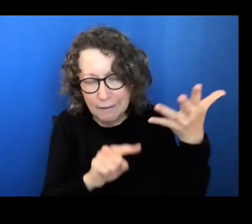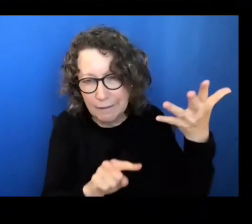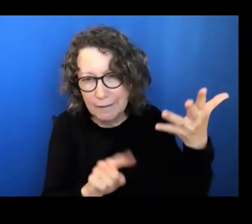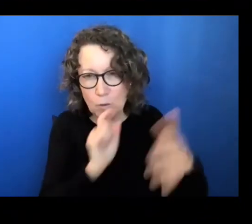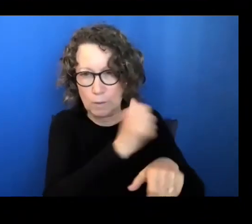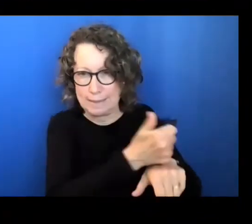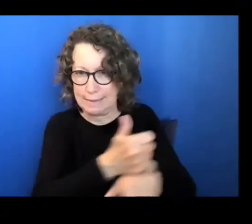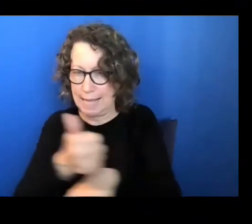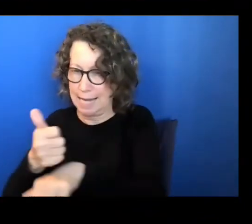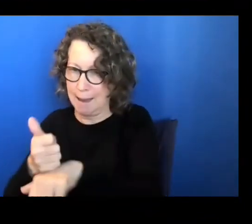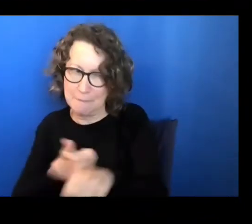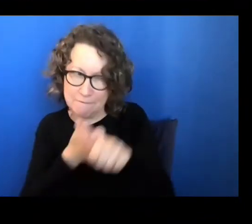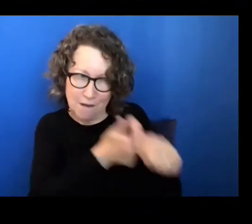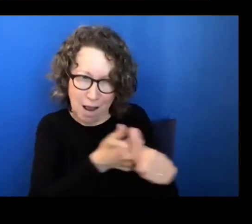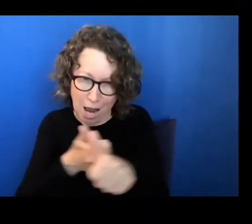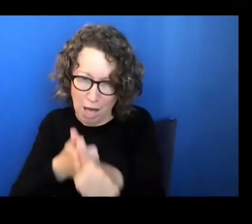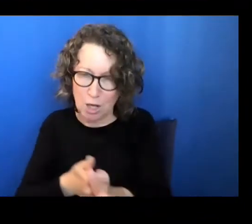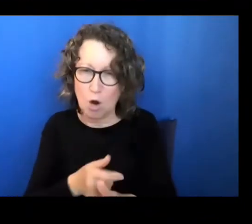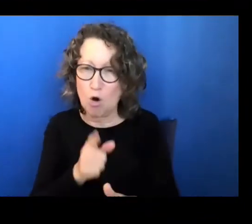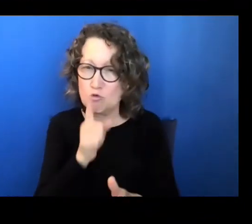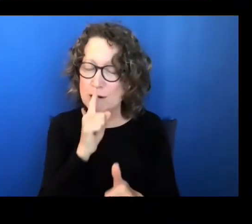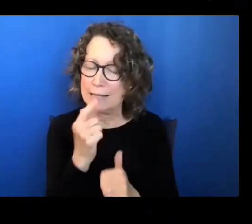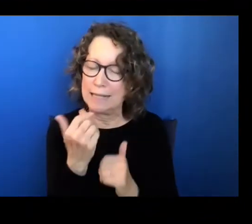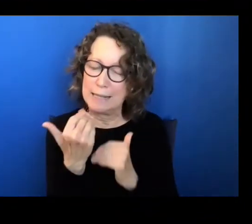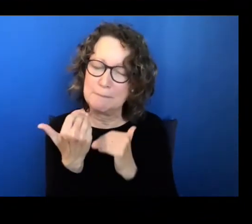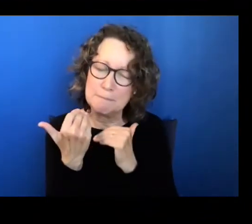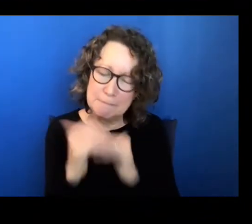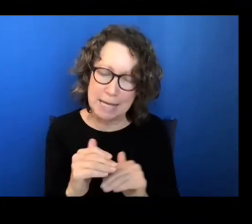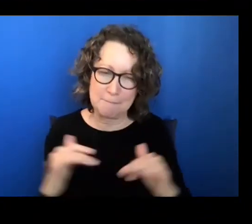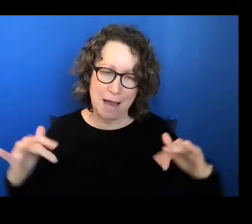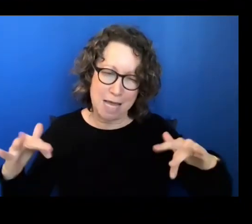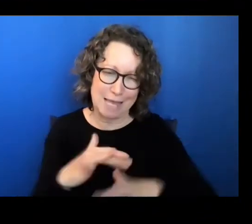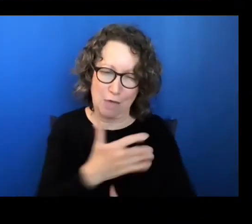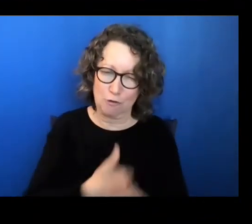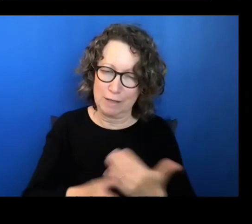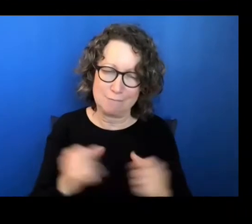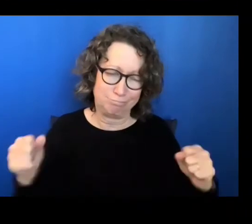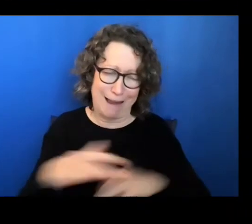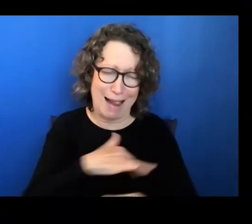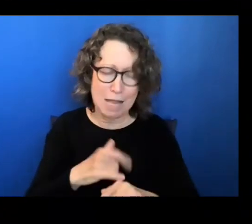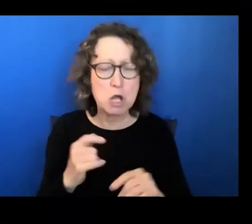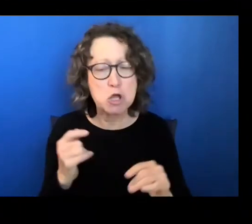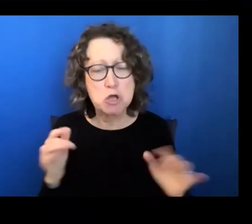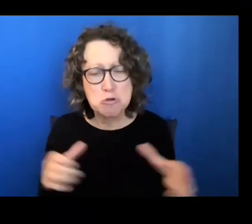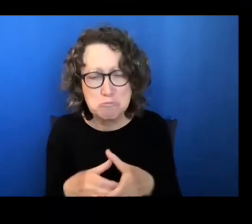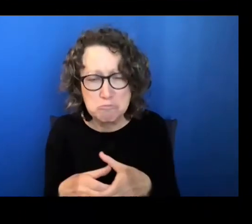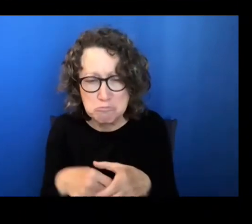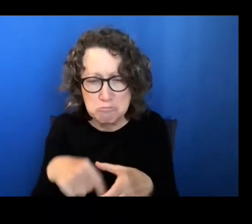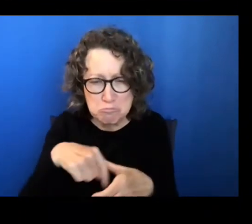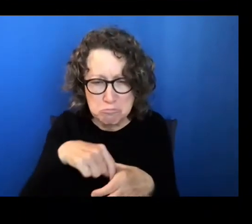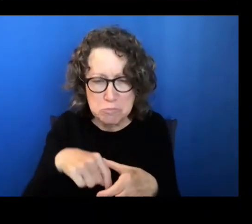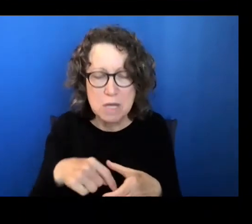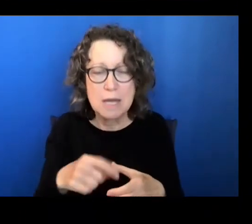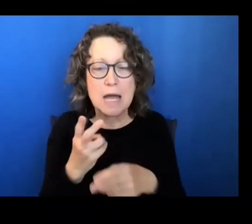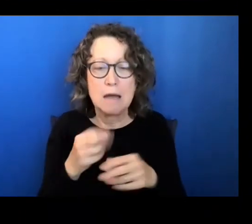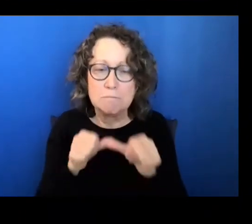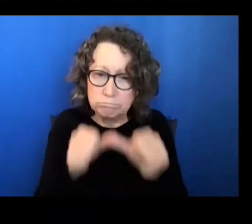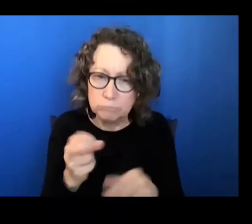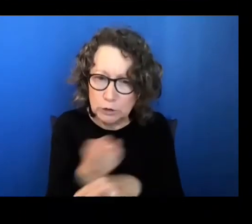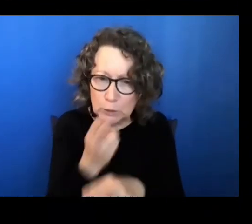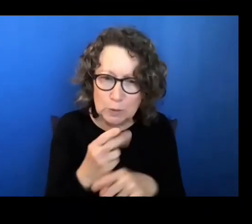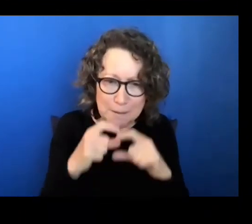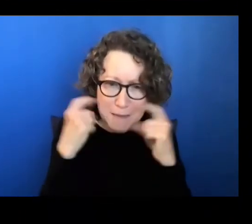we have set forth, which is really minimize the social gathering and continuing to wear the